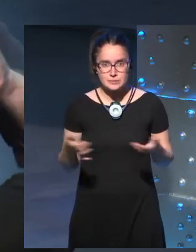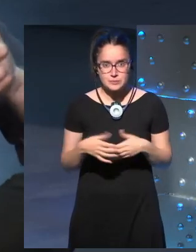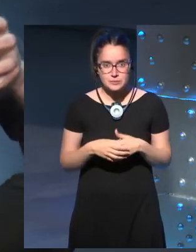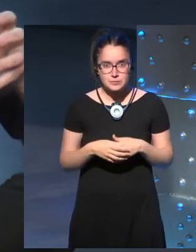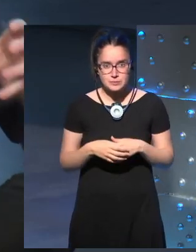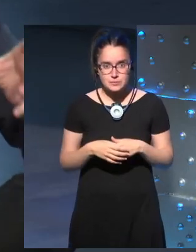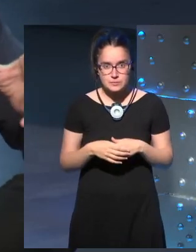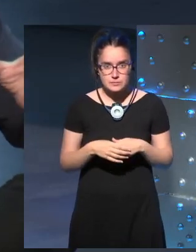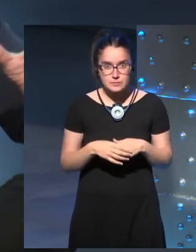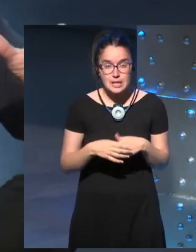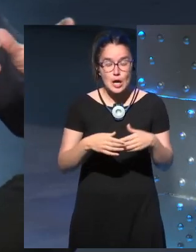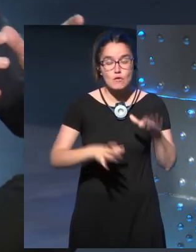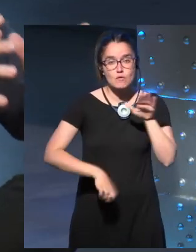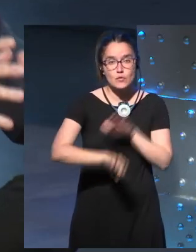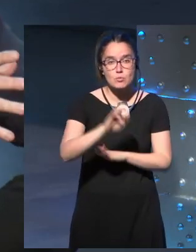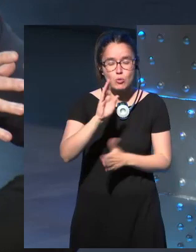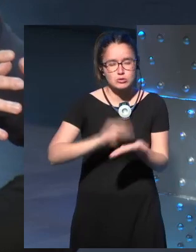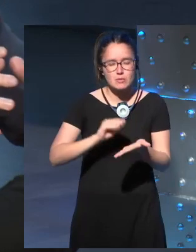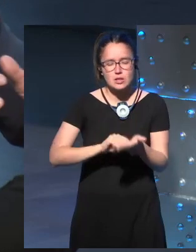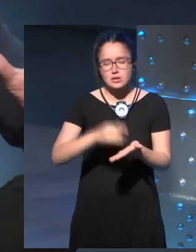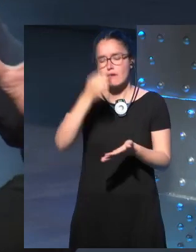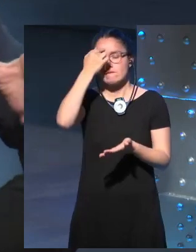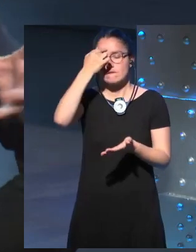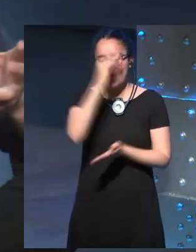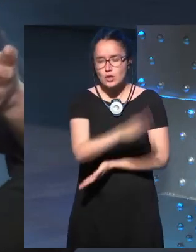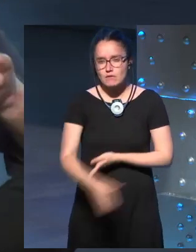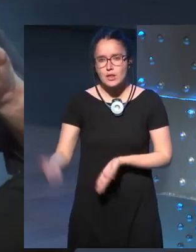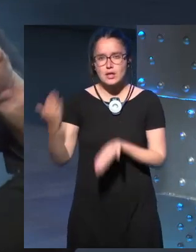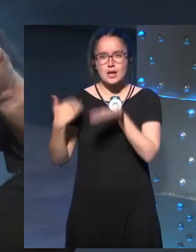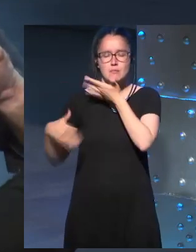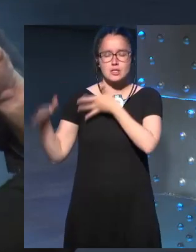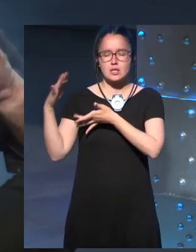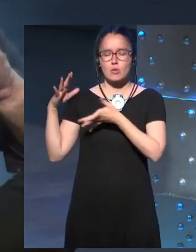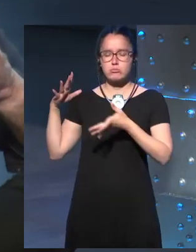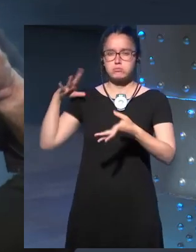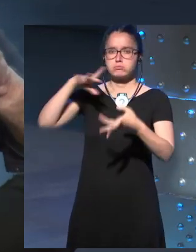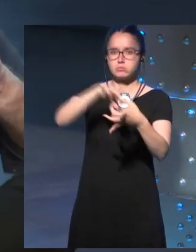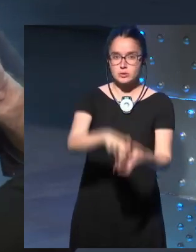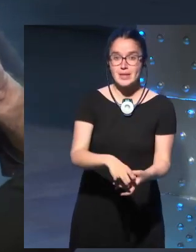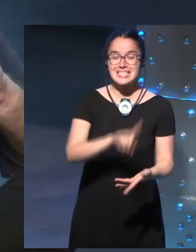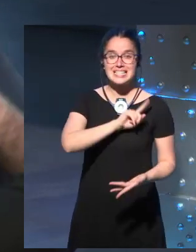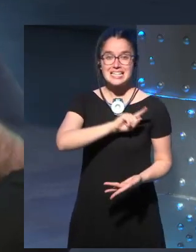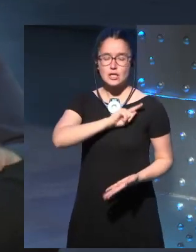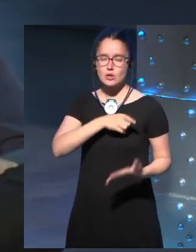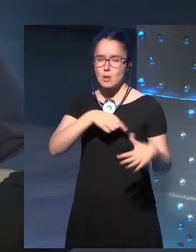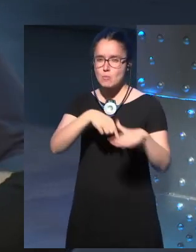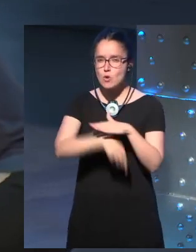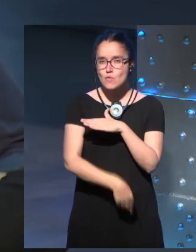about nostalgia, childhood, the past, and this deep sense of